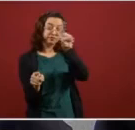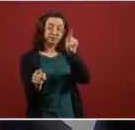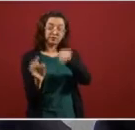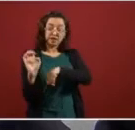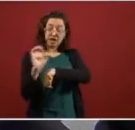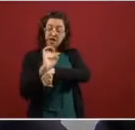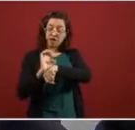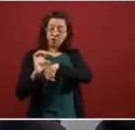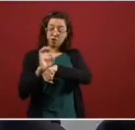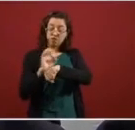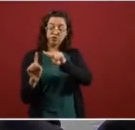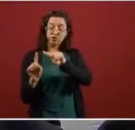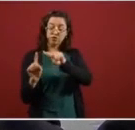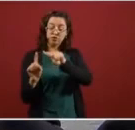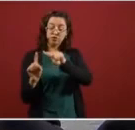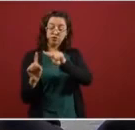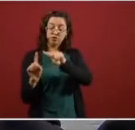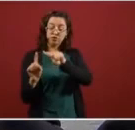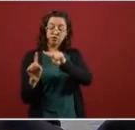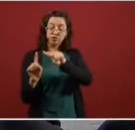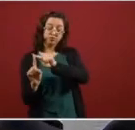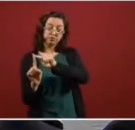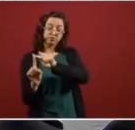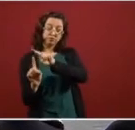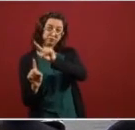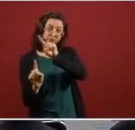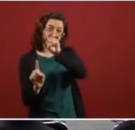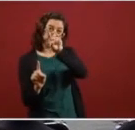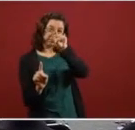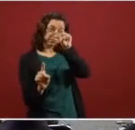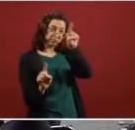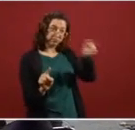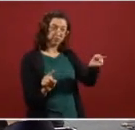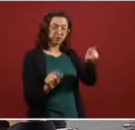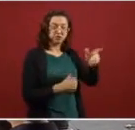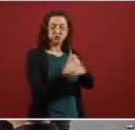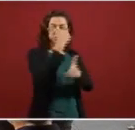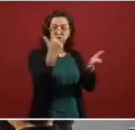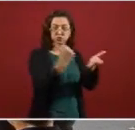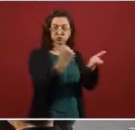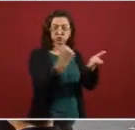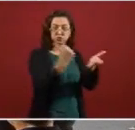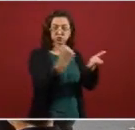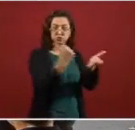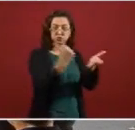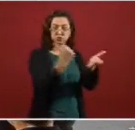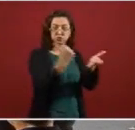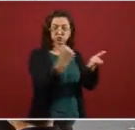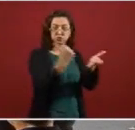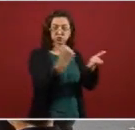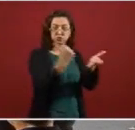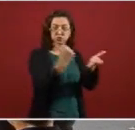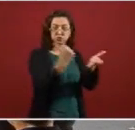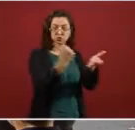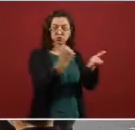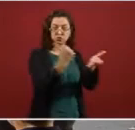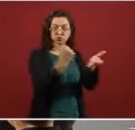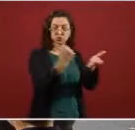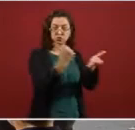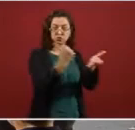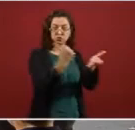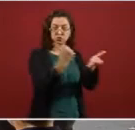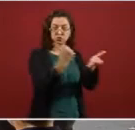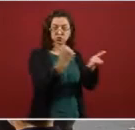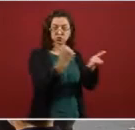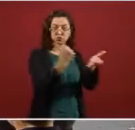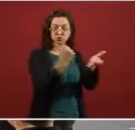down Guayaquil y seguir to Guayaquil. Ir hasta la Ciudad de México porque la autonomía. So we then had to go to the City